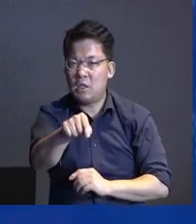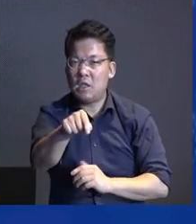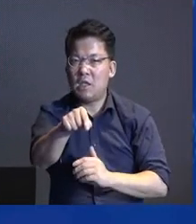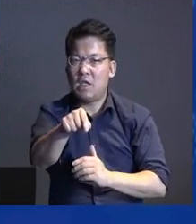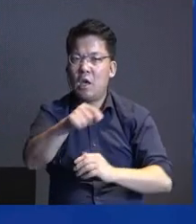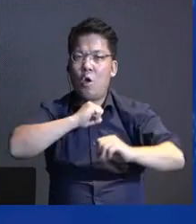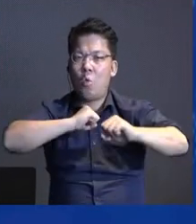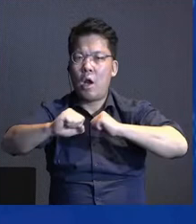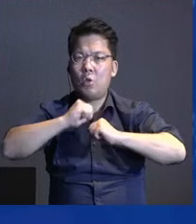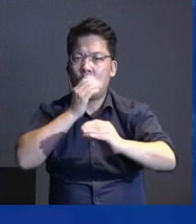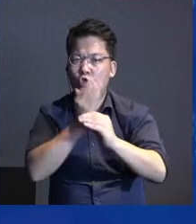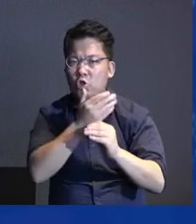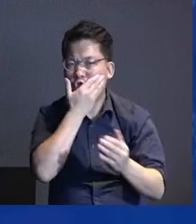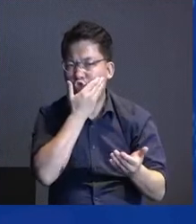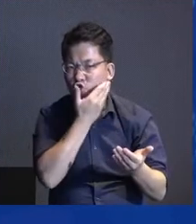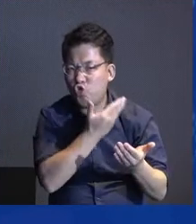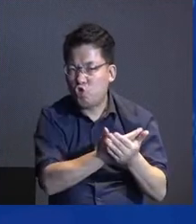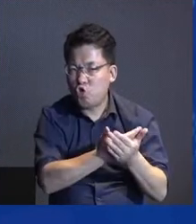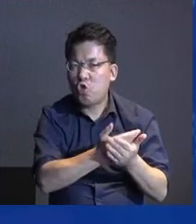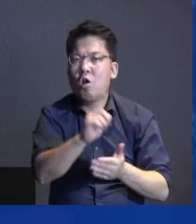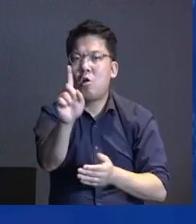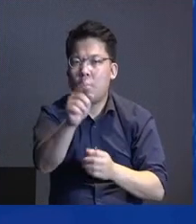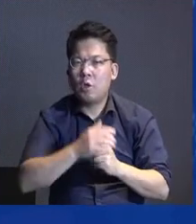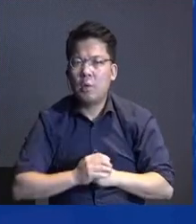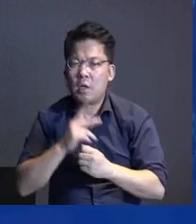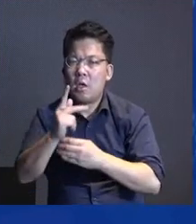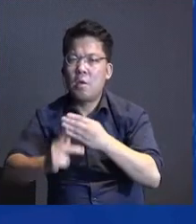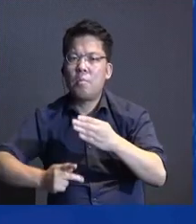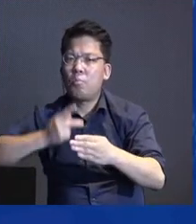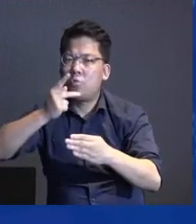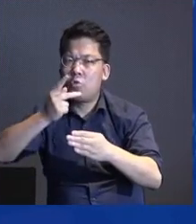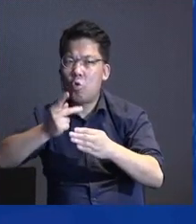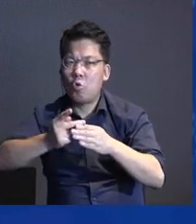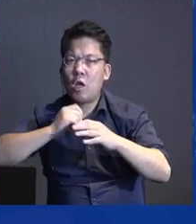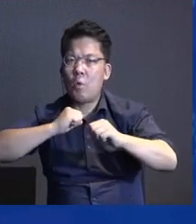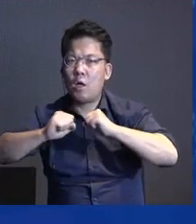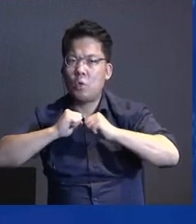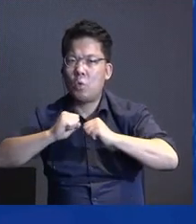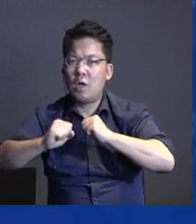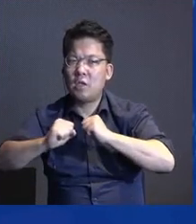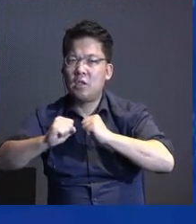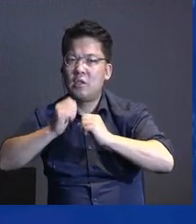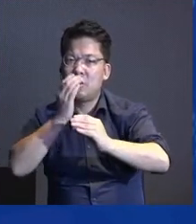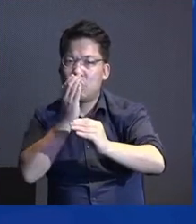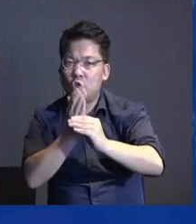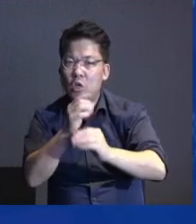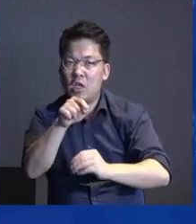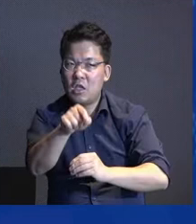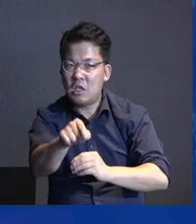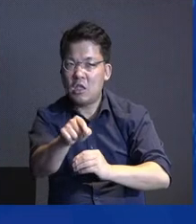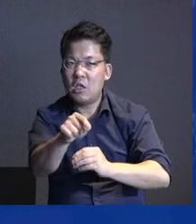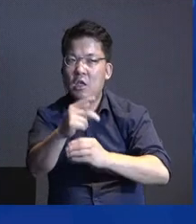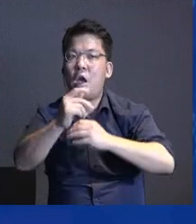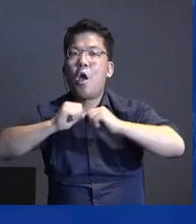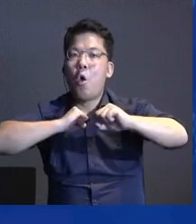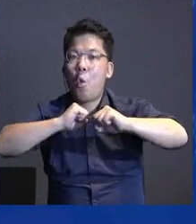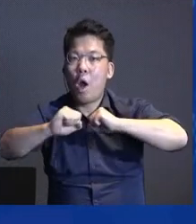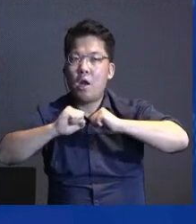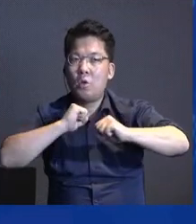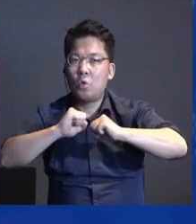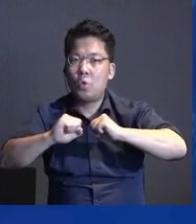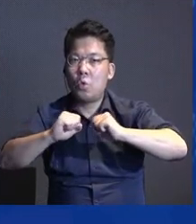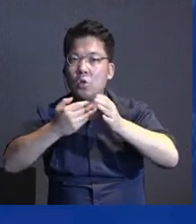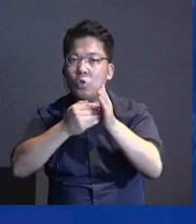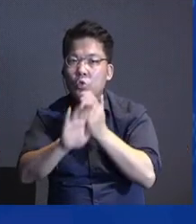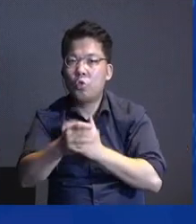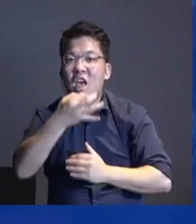what comes afterwards. How sustainable, so to speak, are our activities